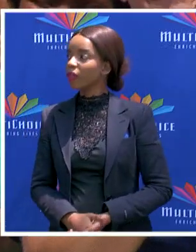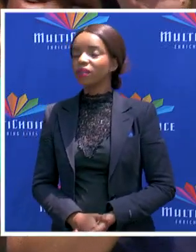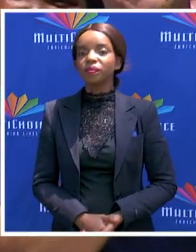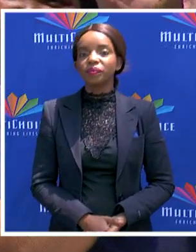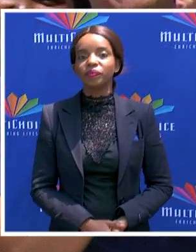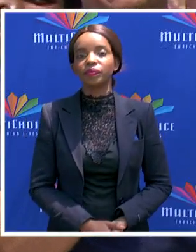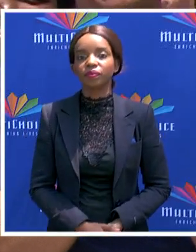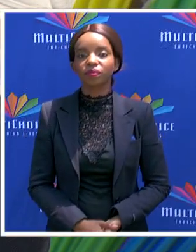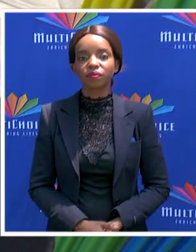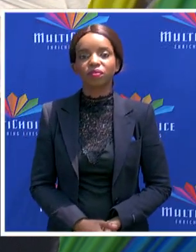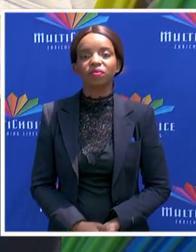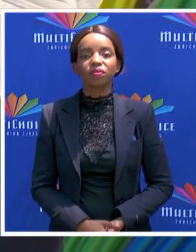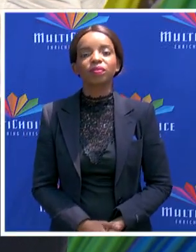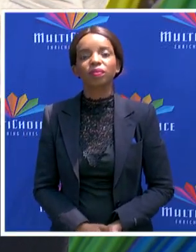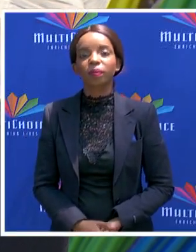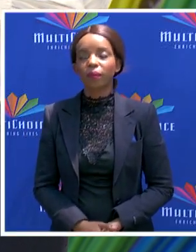You have to hold this support. Thank you.